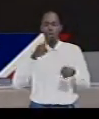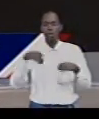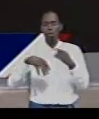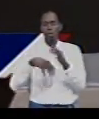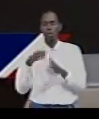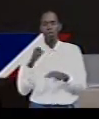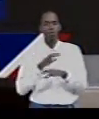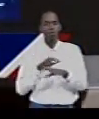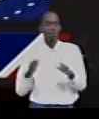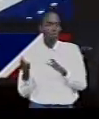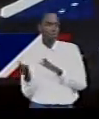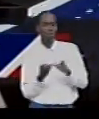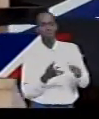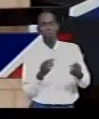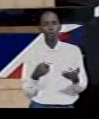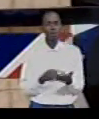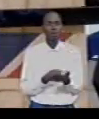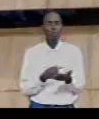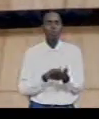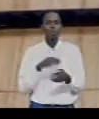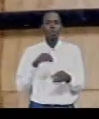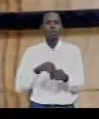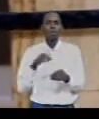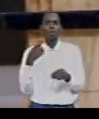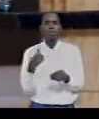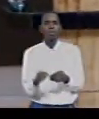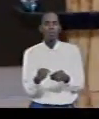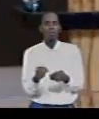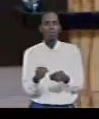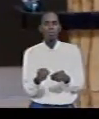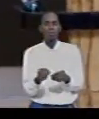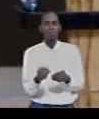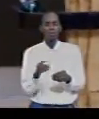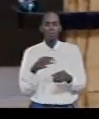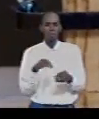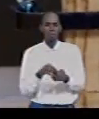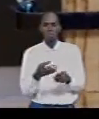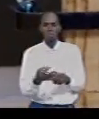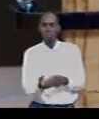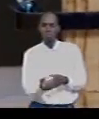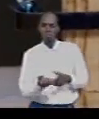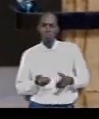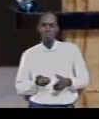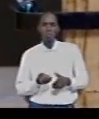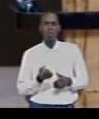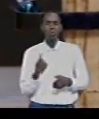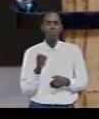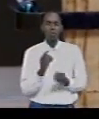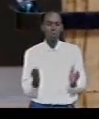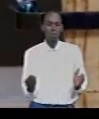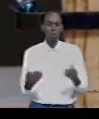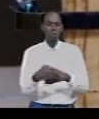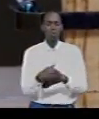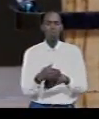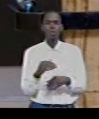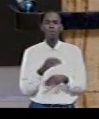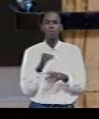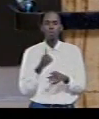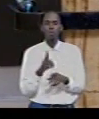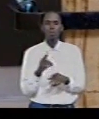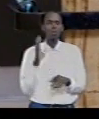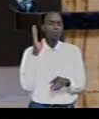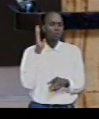leave the gospel in a chest, in a cover, in a deposit box when you're going out. Take